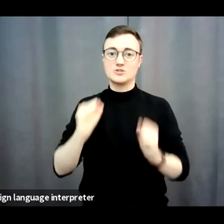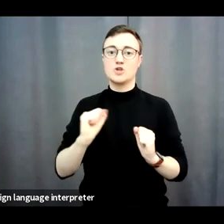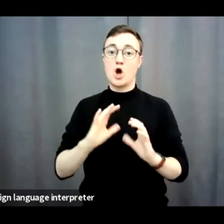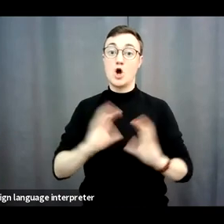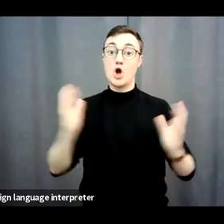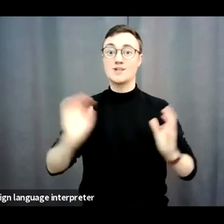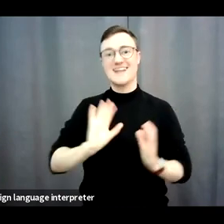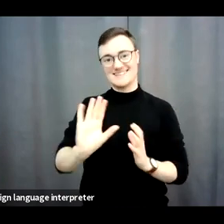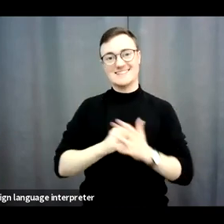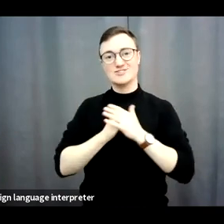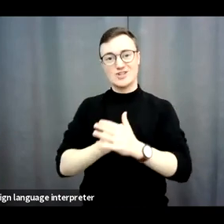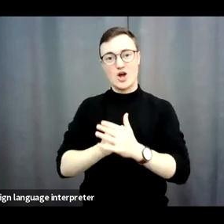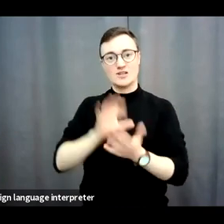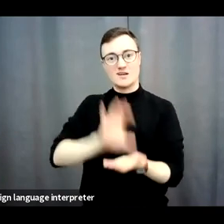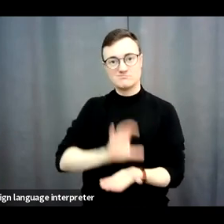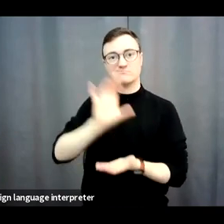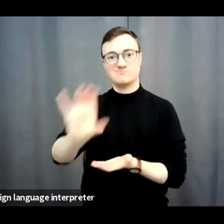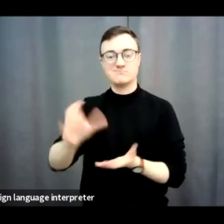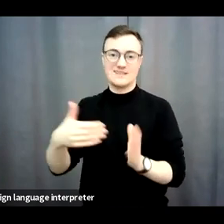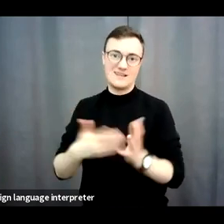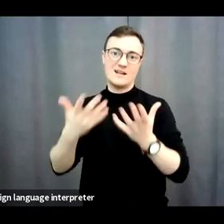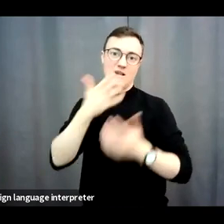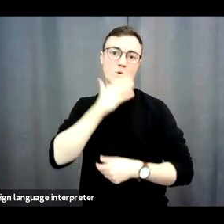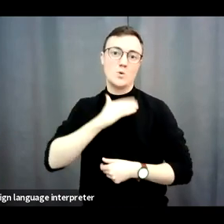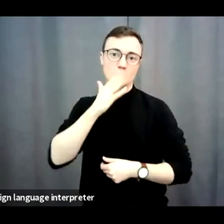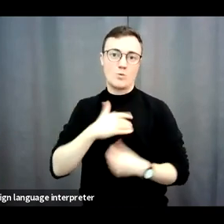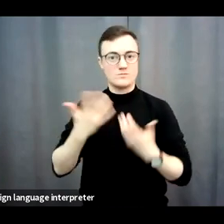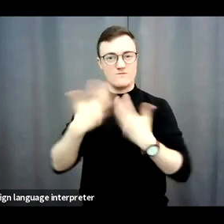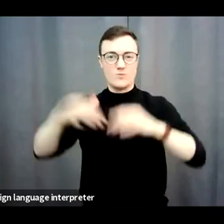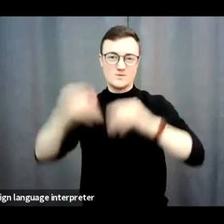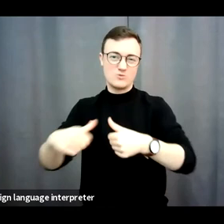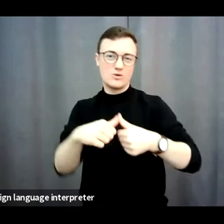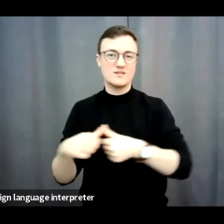to youth disability organizations.